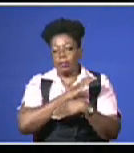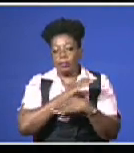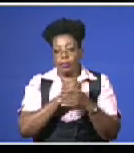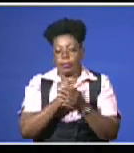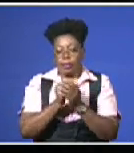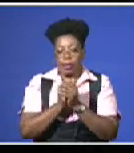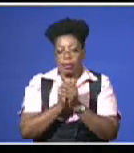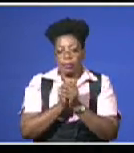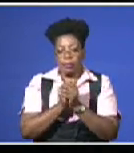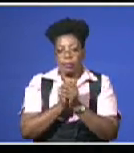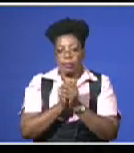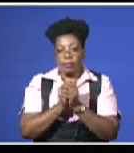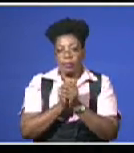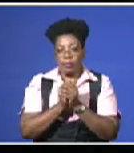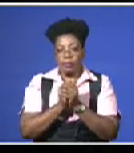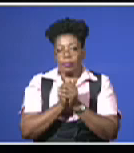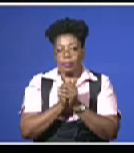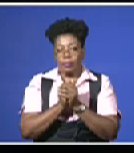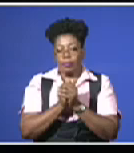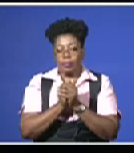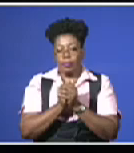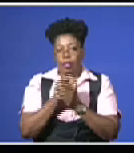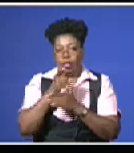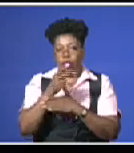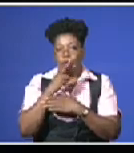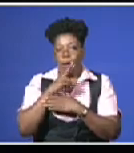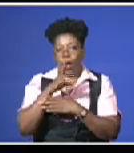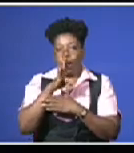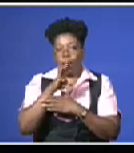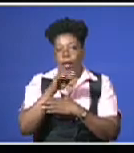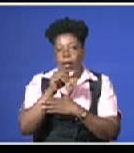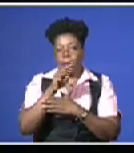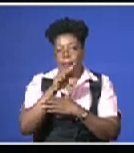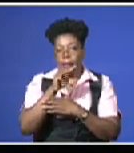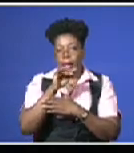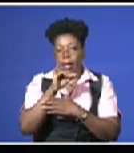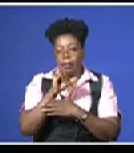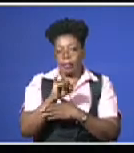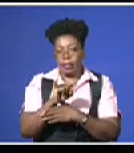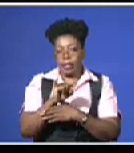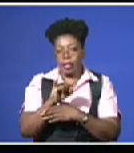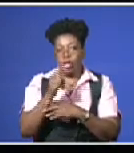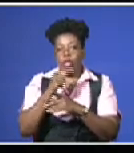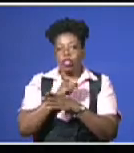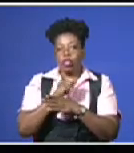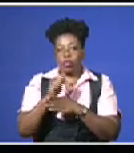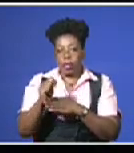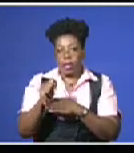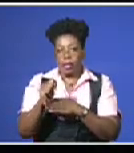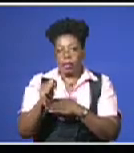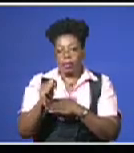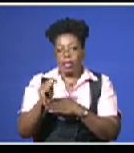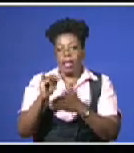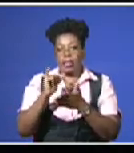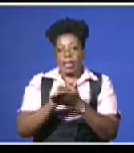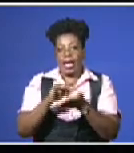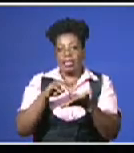You are trained, and you are B.A.M.S.I trained. That stands for something.